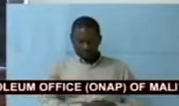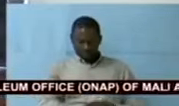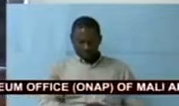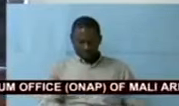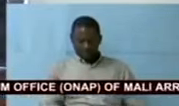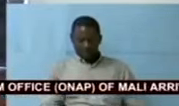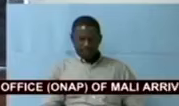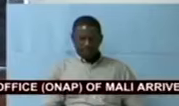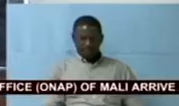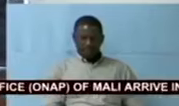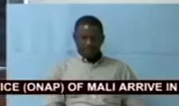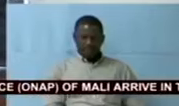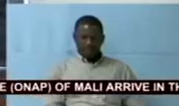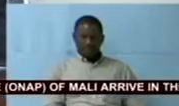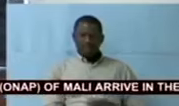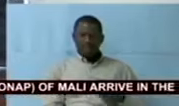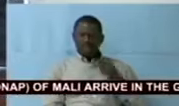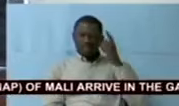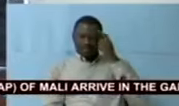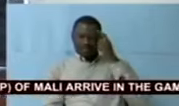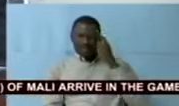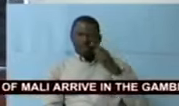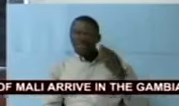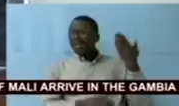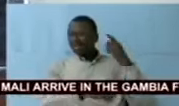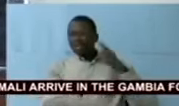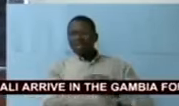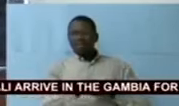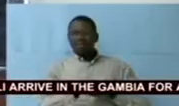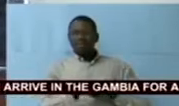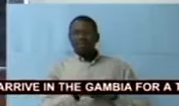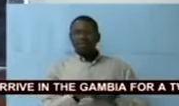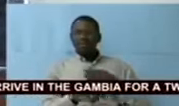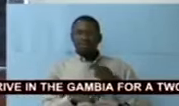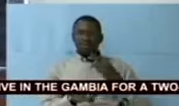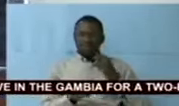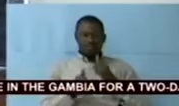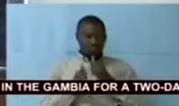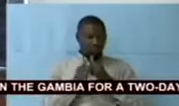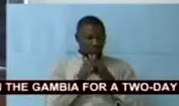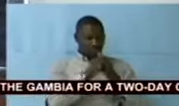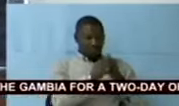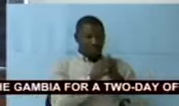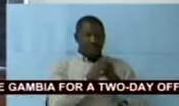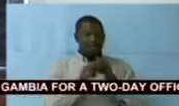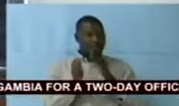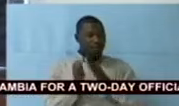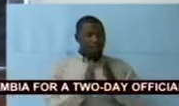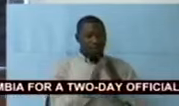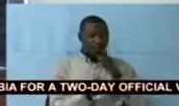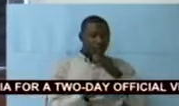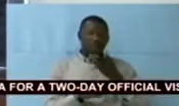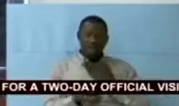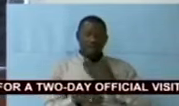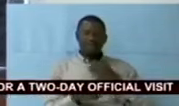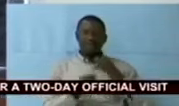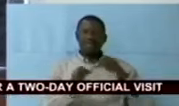it seemed that during that time you were basically prone to accidents.